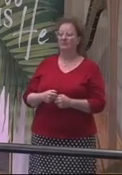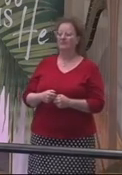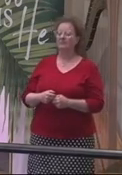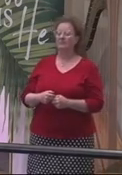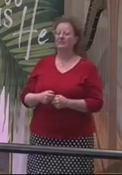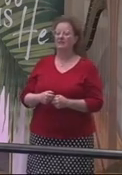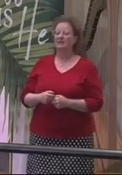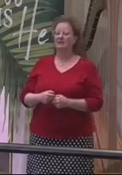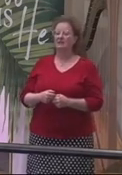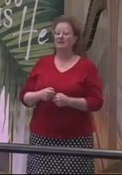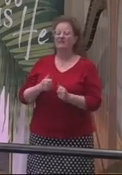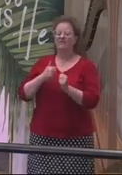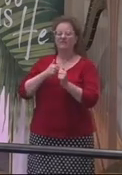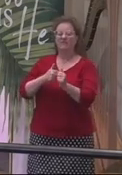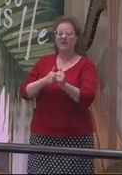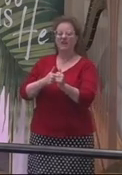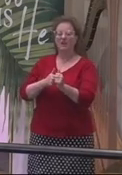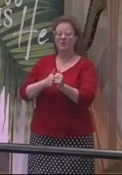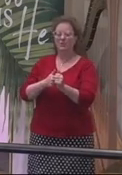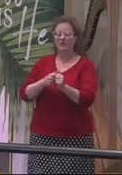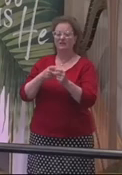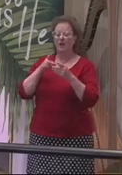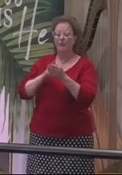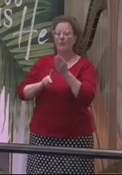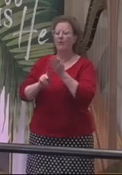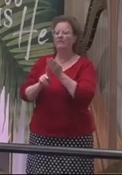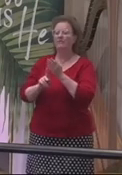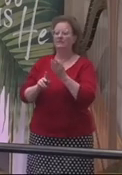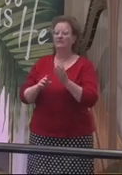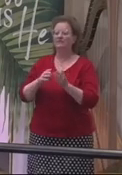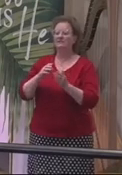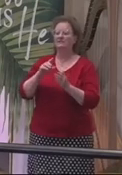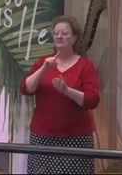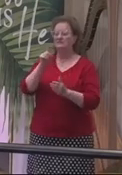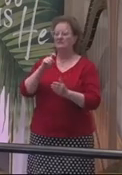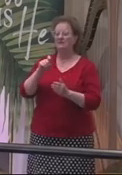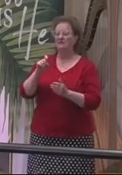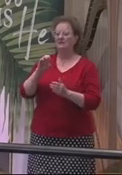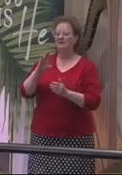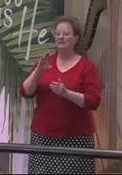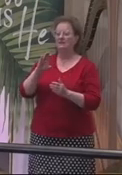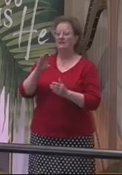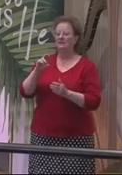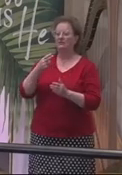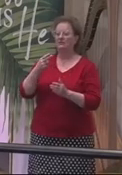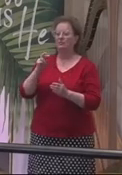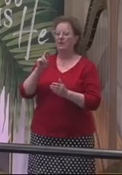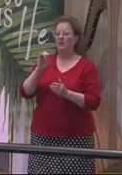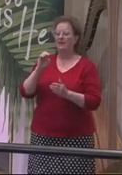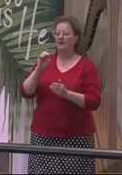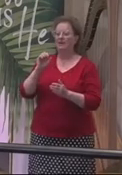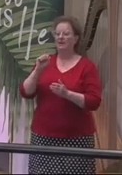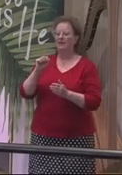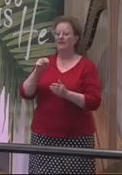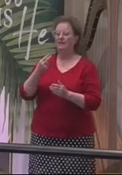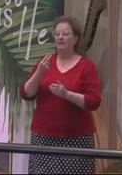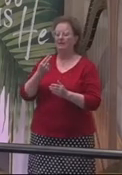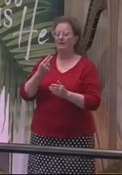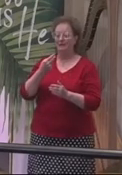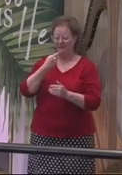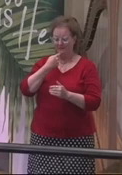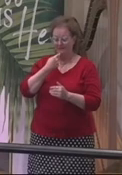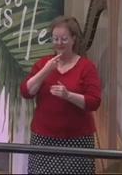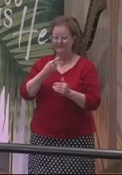Zechariah 9:9-ish. And coming in like Solomon did on David's donkey in 1 Kings chapters 1 and 2. He was sending a